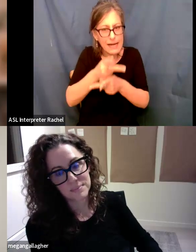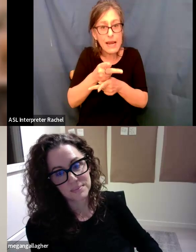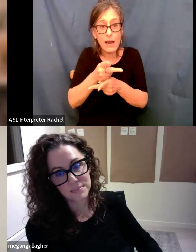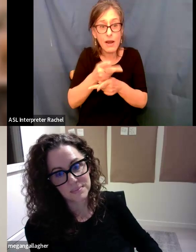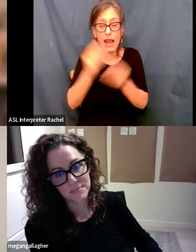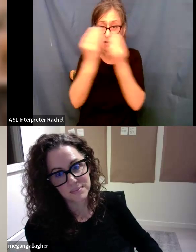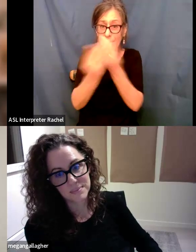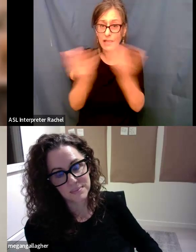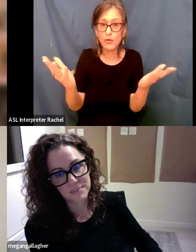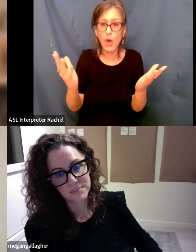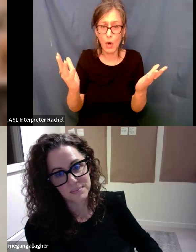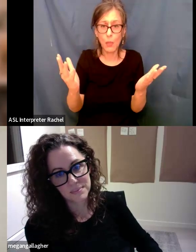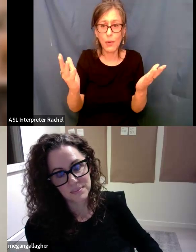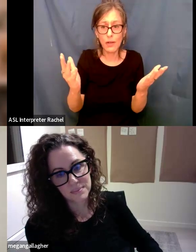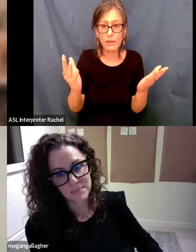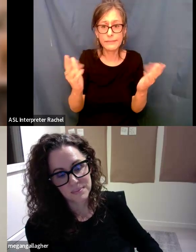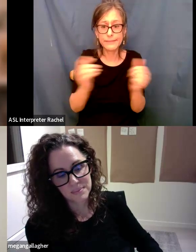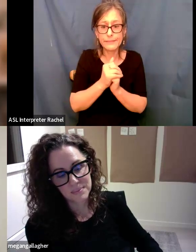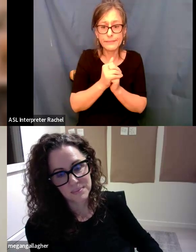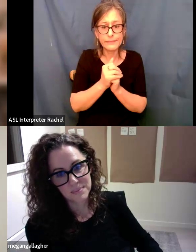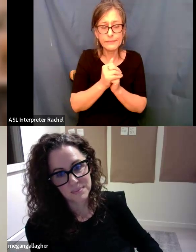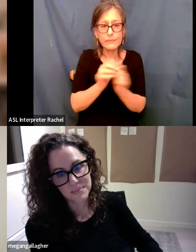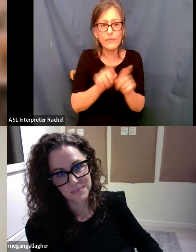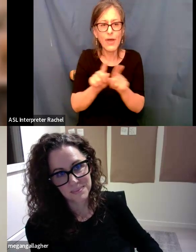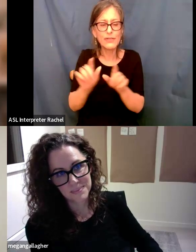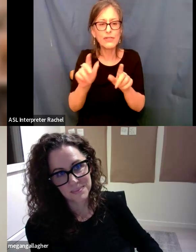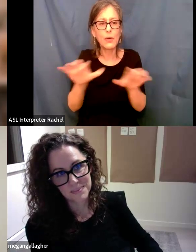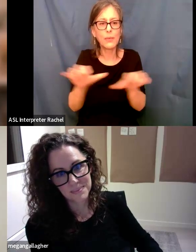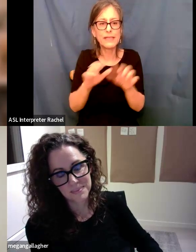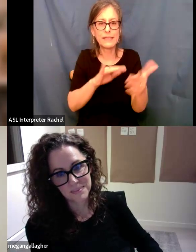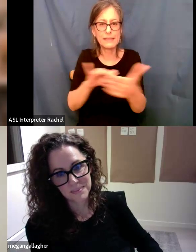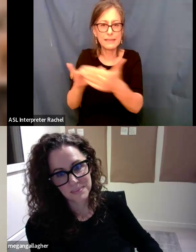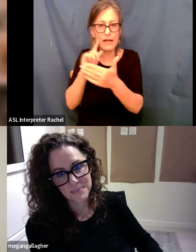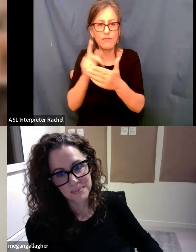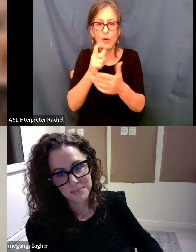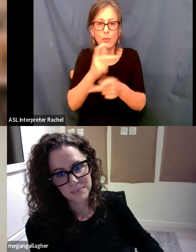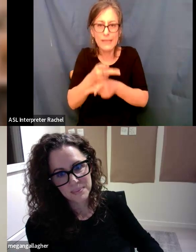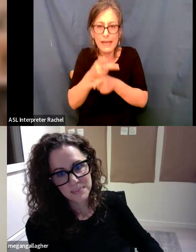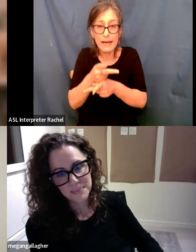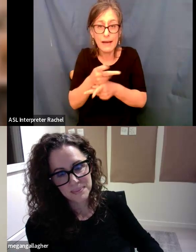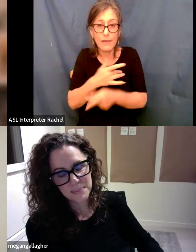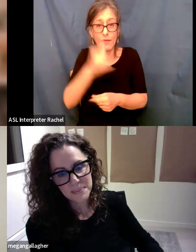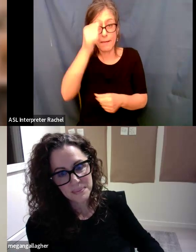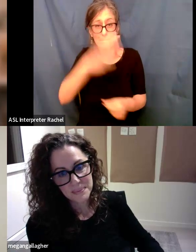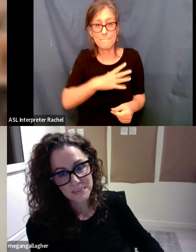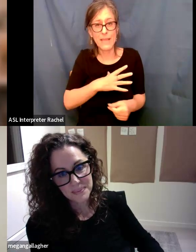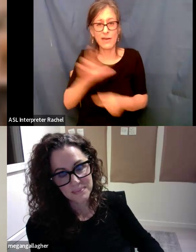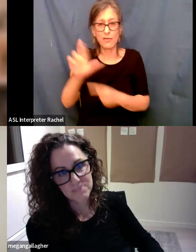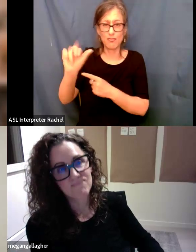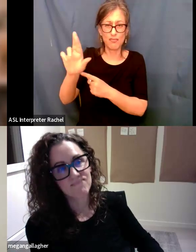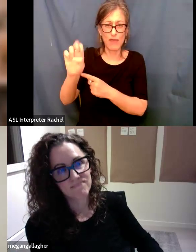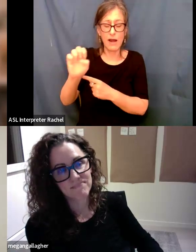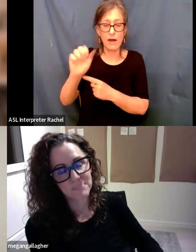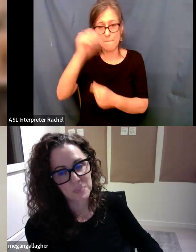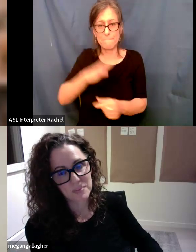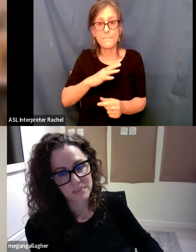for everyone to know, we also did a caregiving study, and men are rarely seen, male